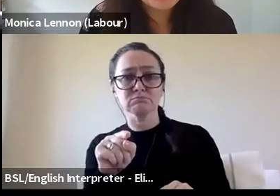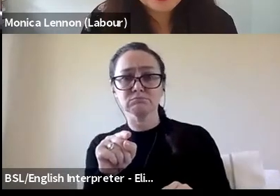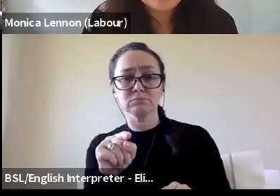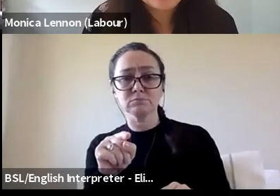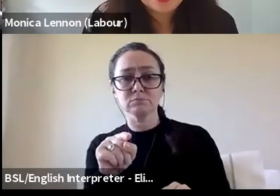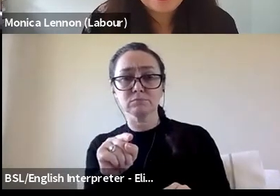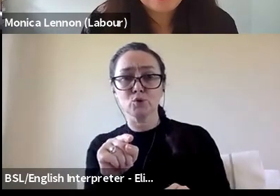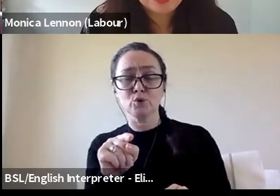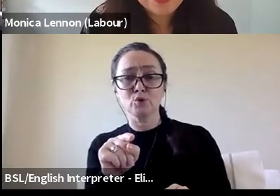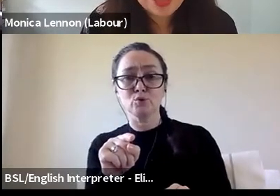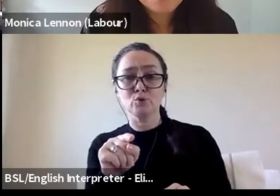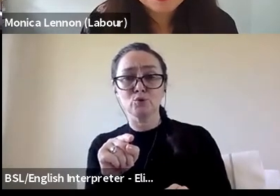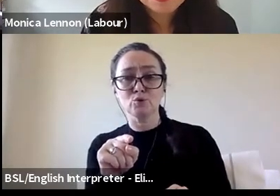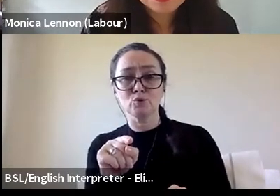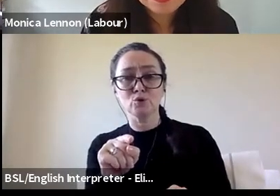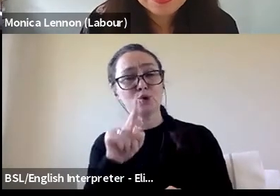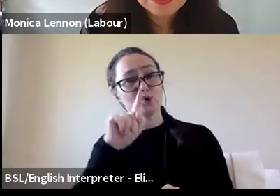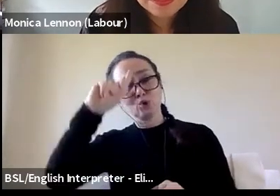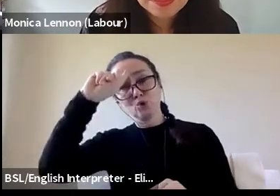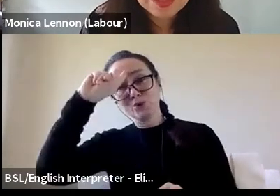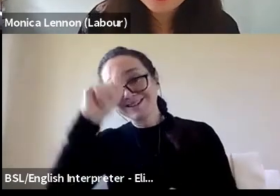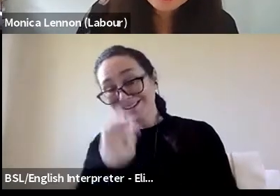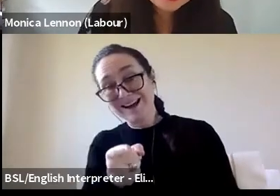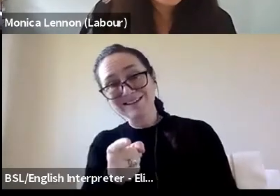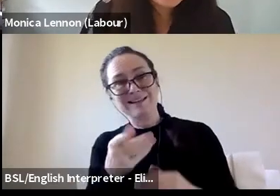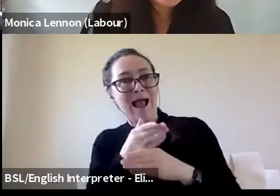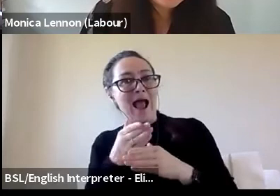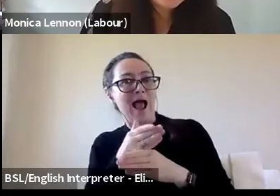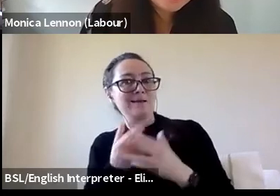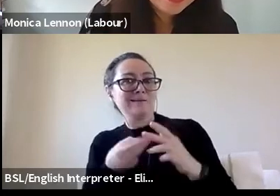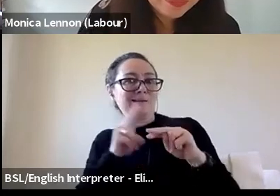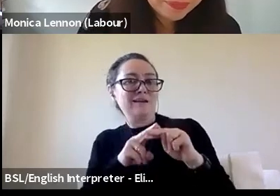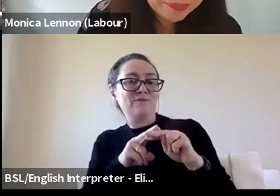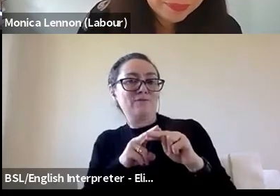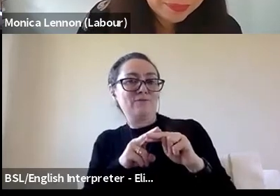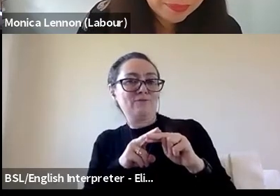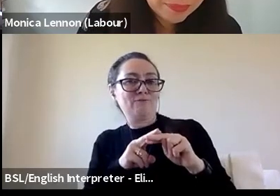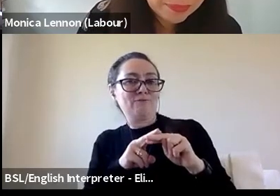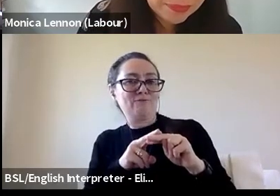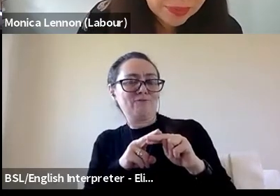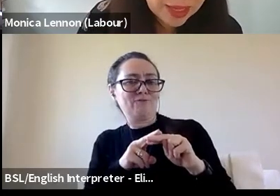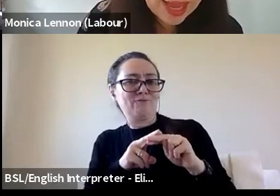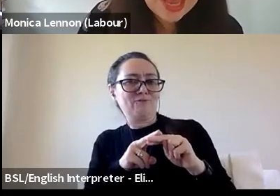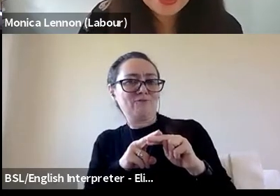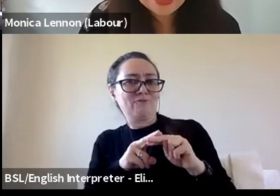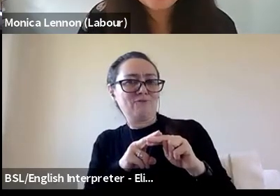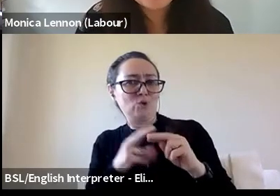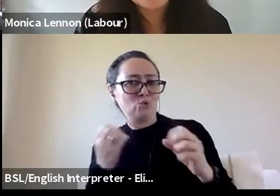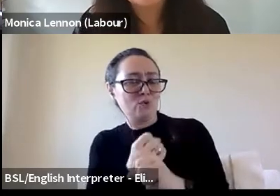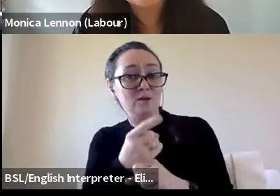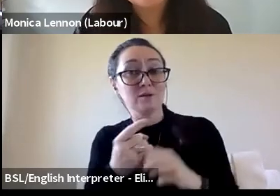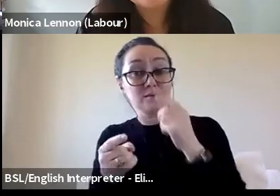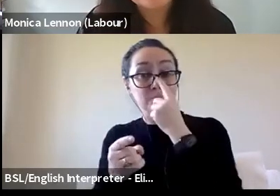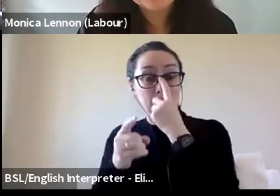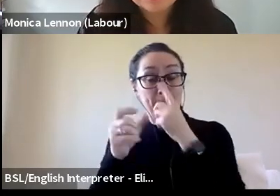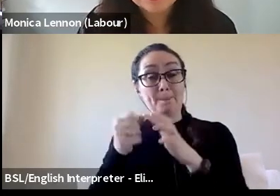hiding place. That's an extreme end of it. People are reporting this on a daily basis in their communities. I mean, to have the evidence to